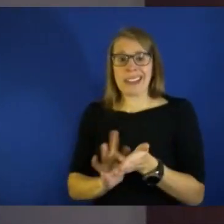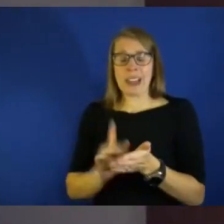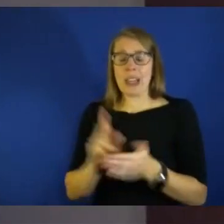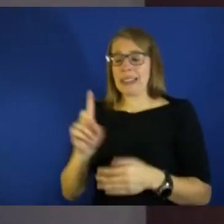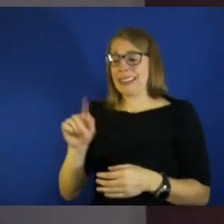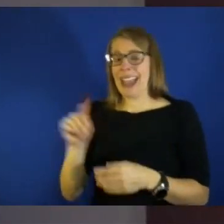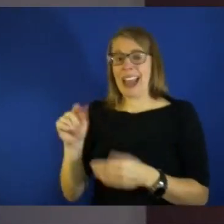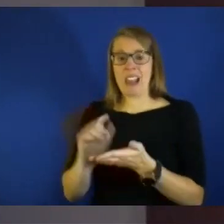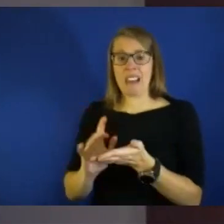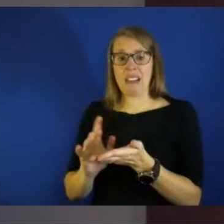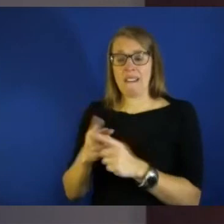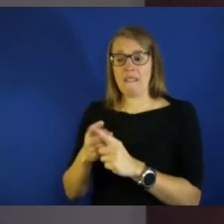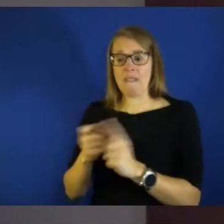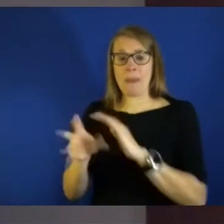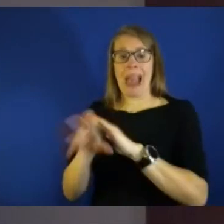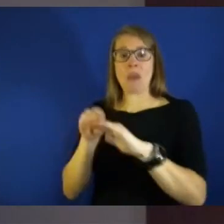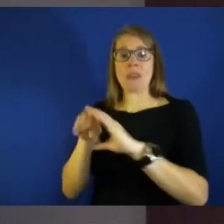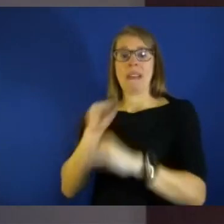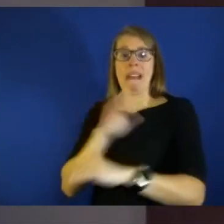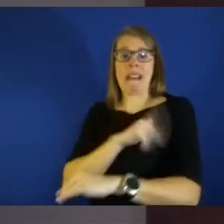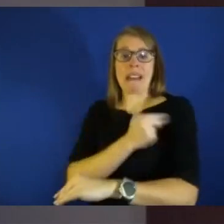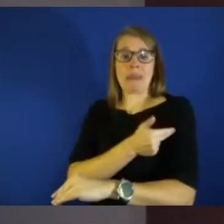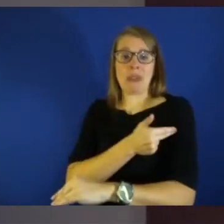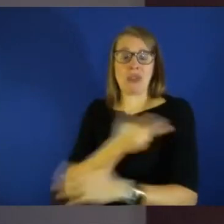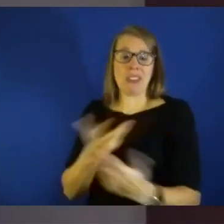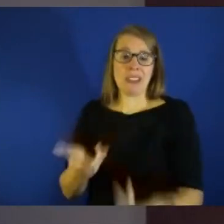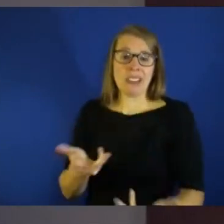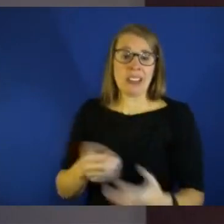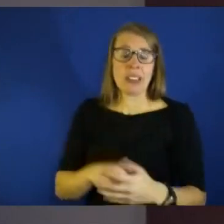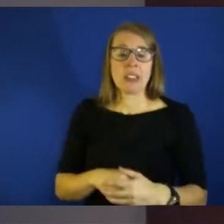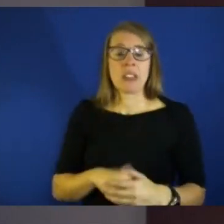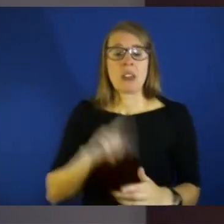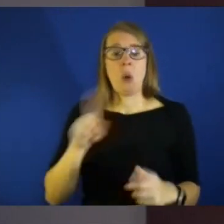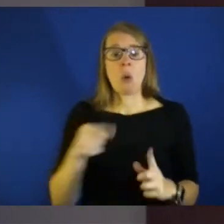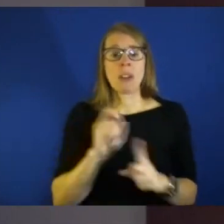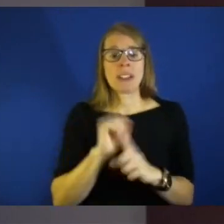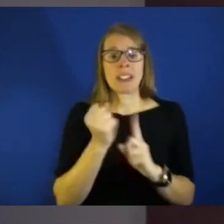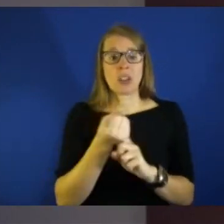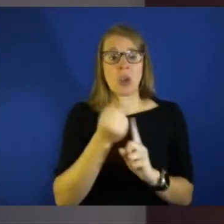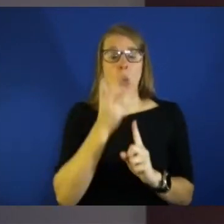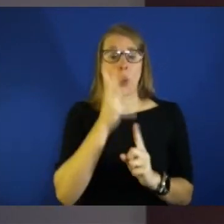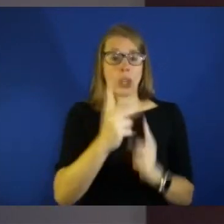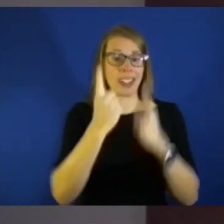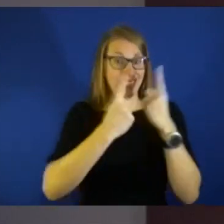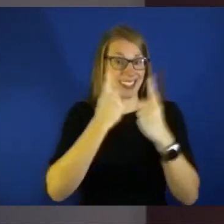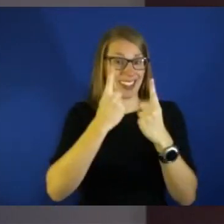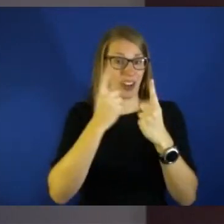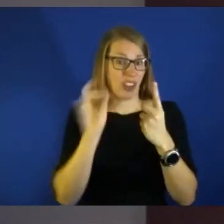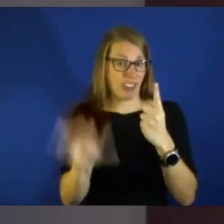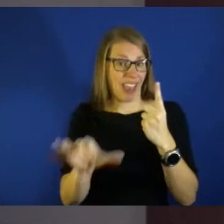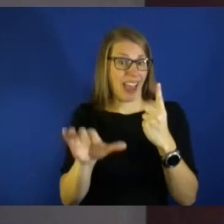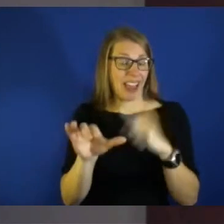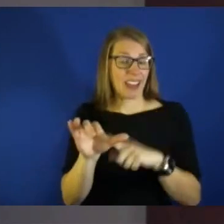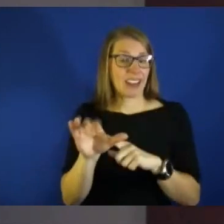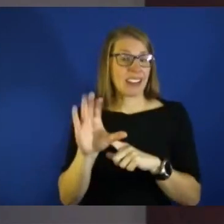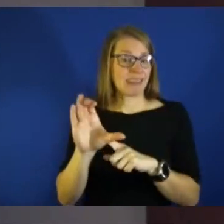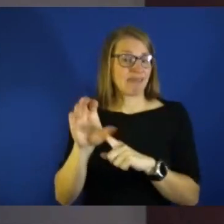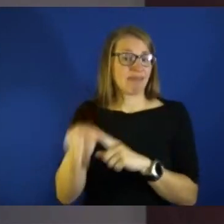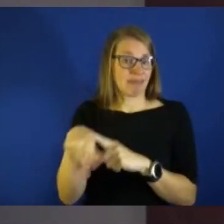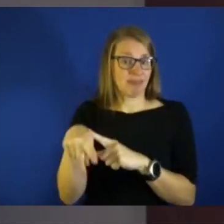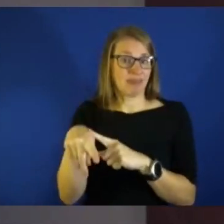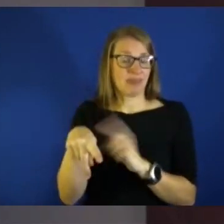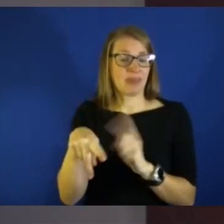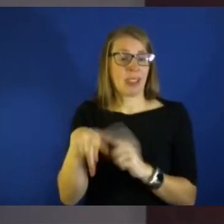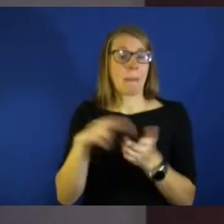outside of the hospital. The only situations where we will consider it at this point are in people that are in the